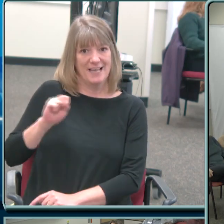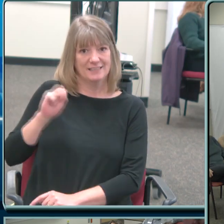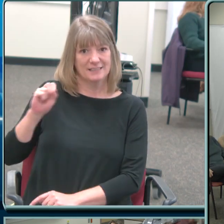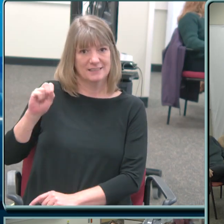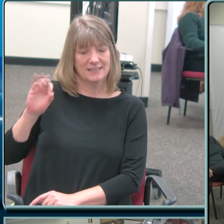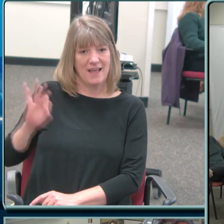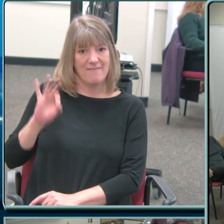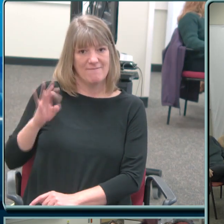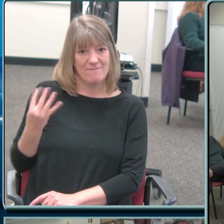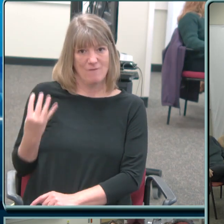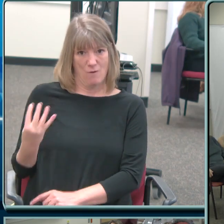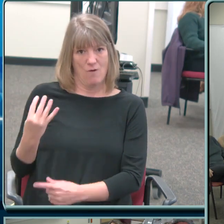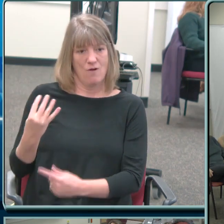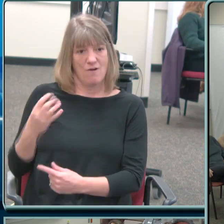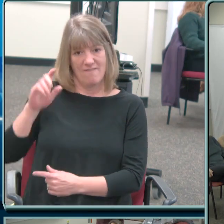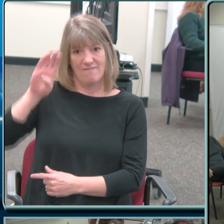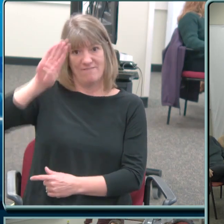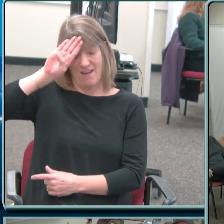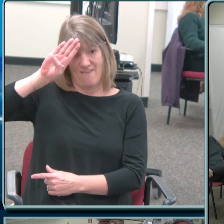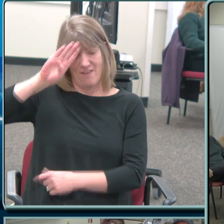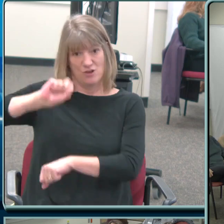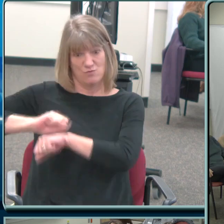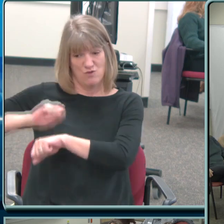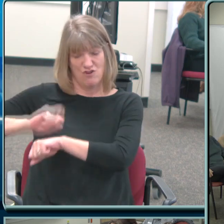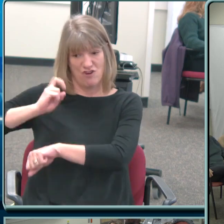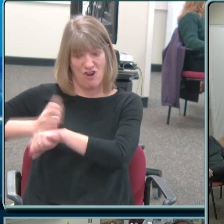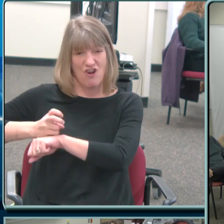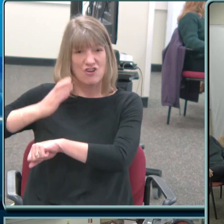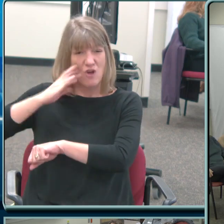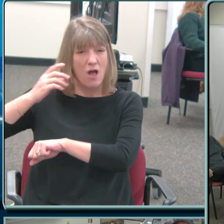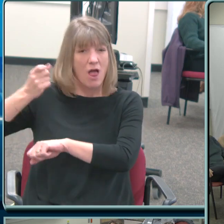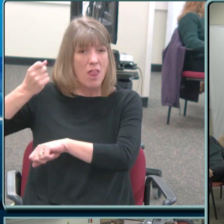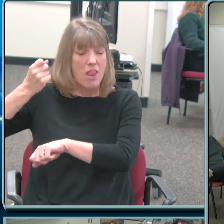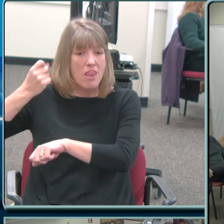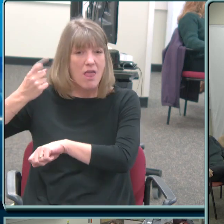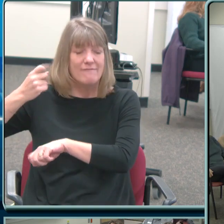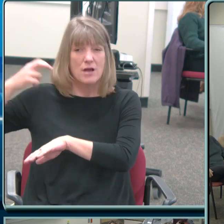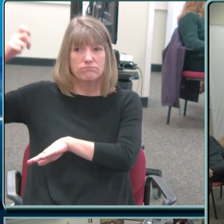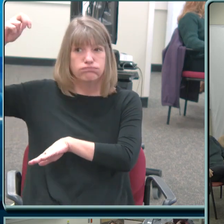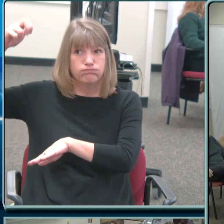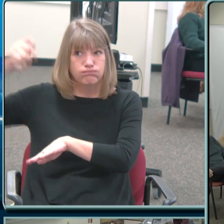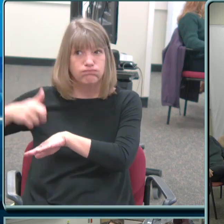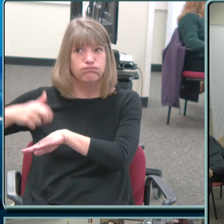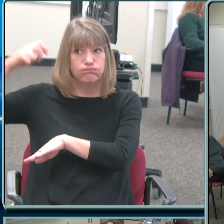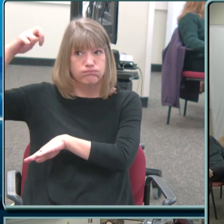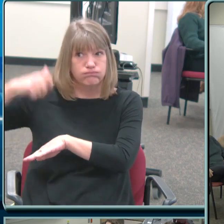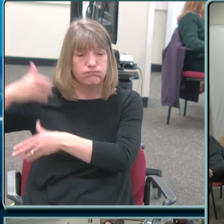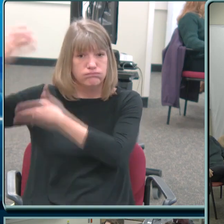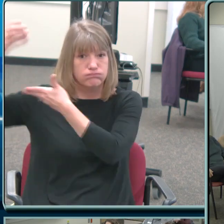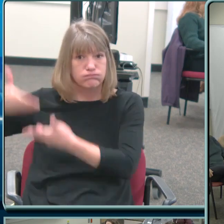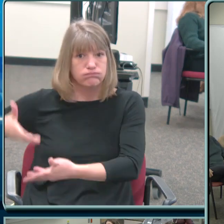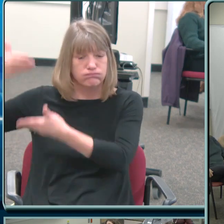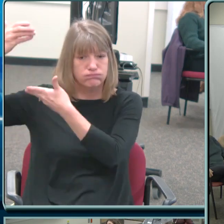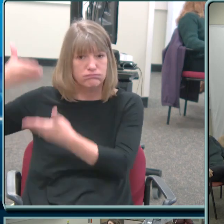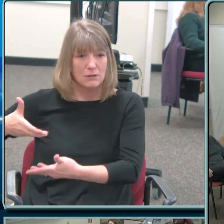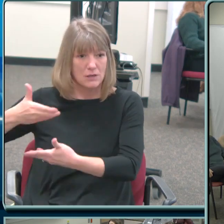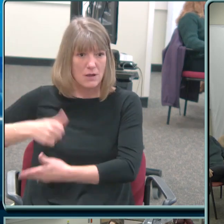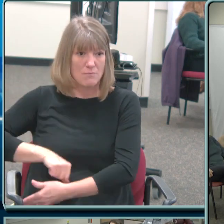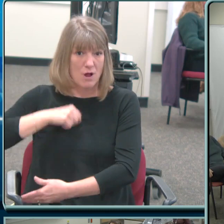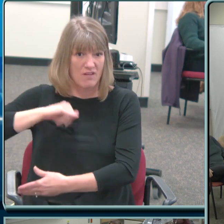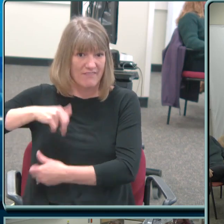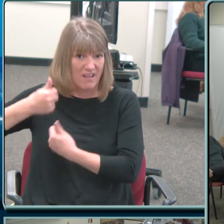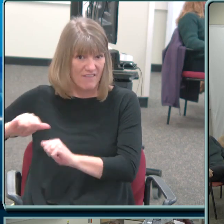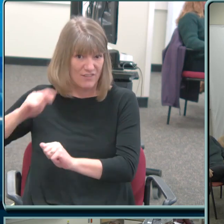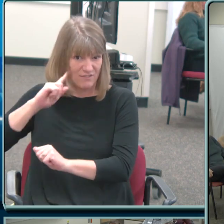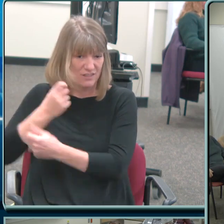firefighters, worked pretty hard that night, carrying people down 11 stories multiple times. Really proud of the effort that they put in there to keep